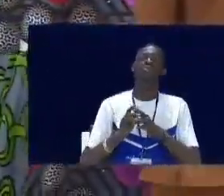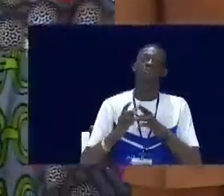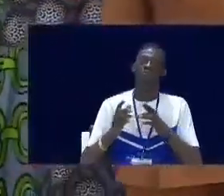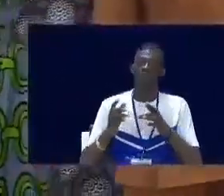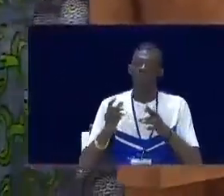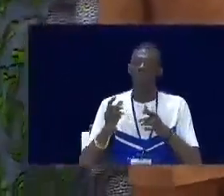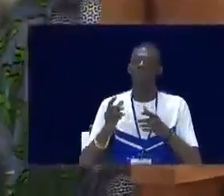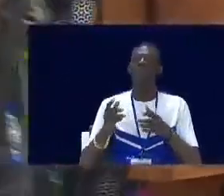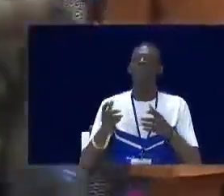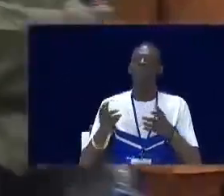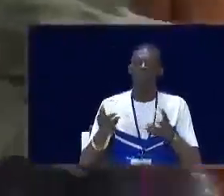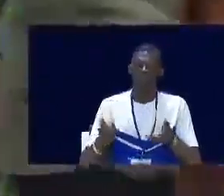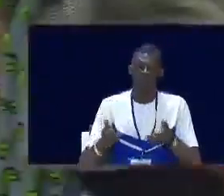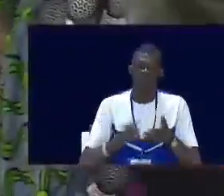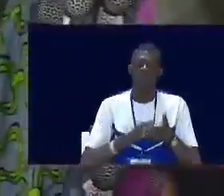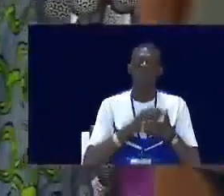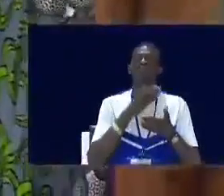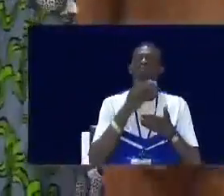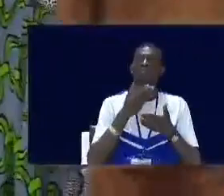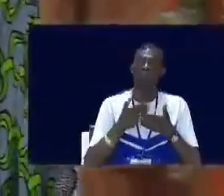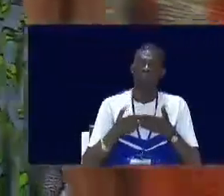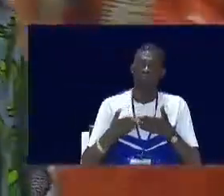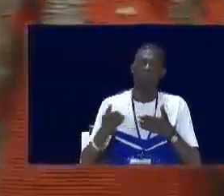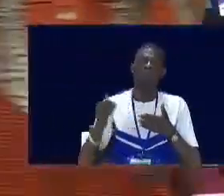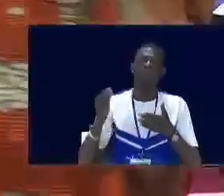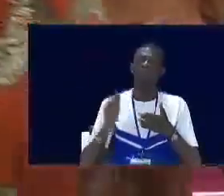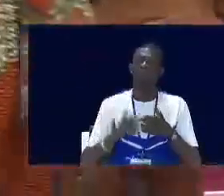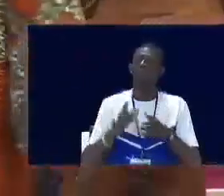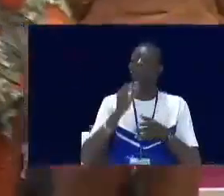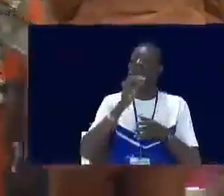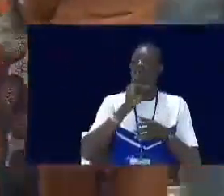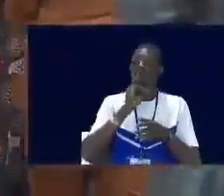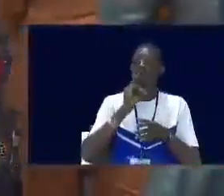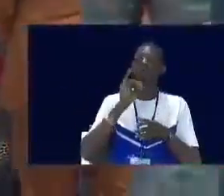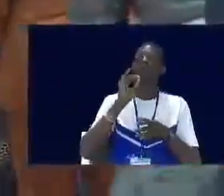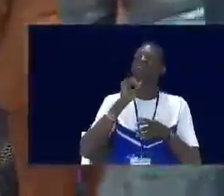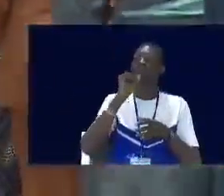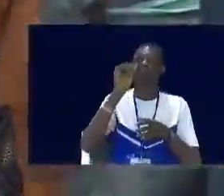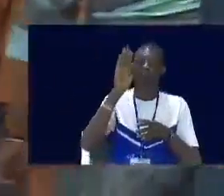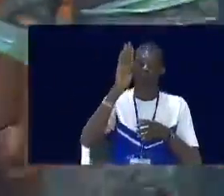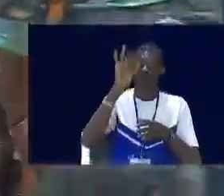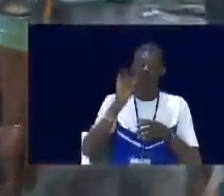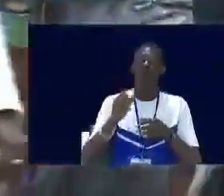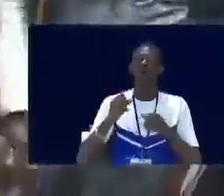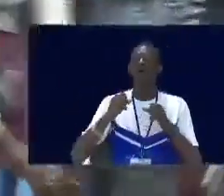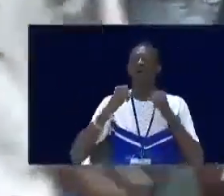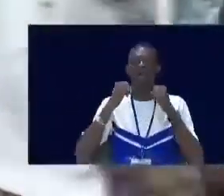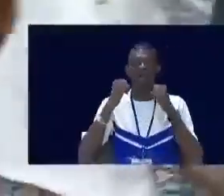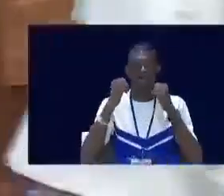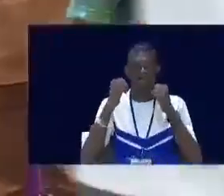breaks the yoke. Is not by might,